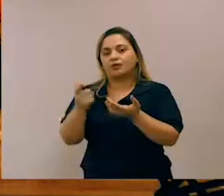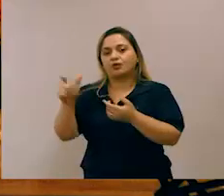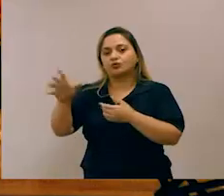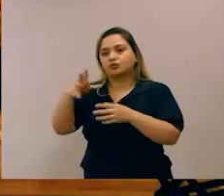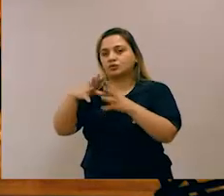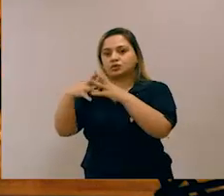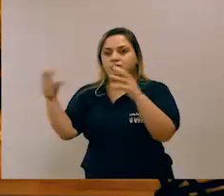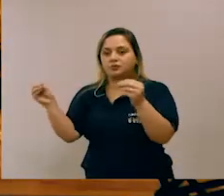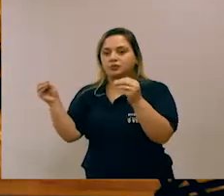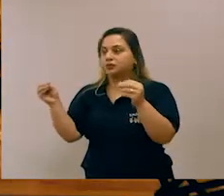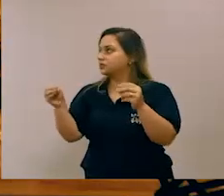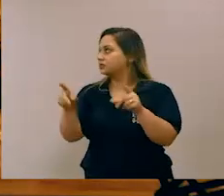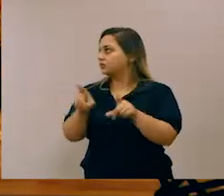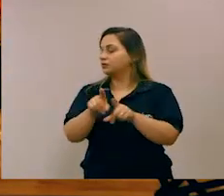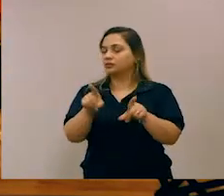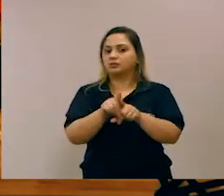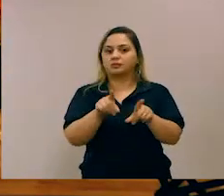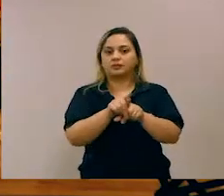map.